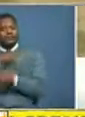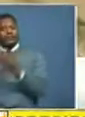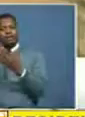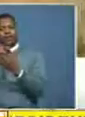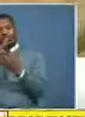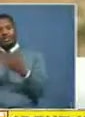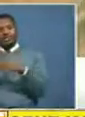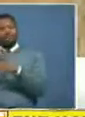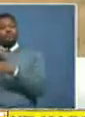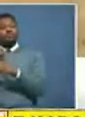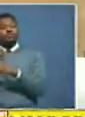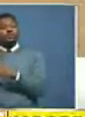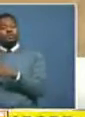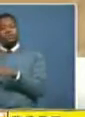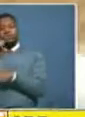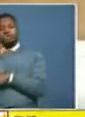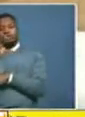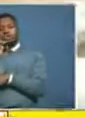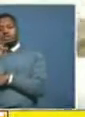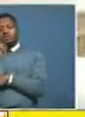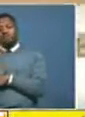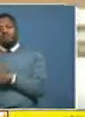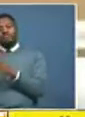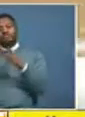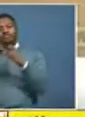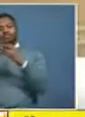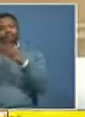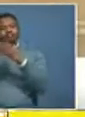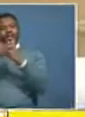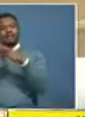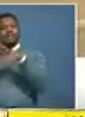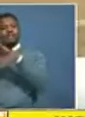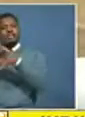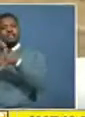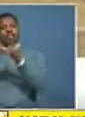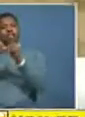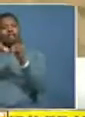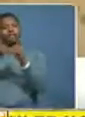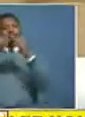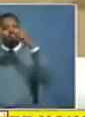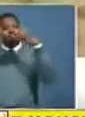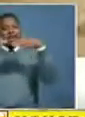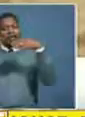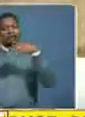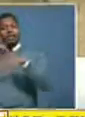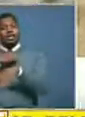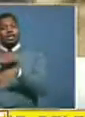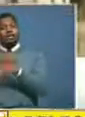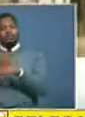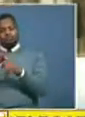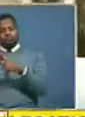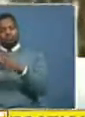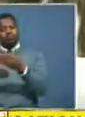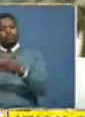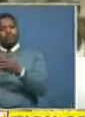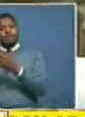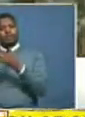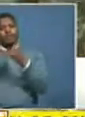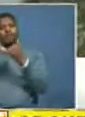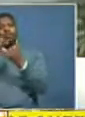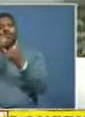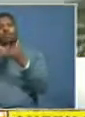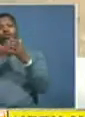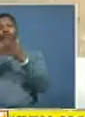other institutions. The ECG has restored power to the affected districts, while efforts are ongoing to remove